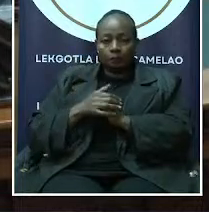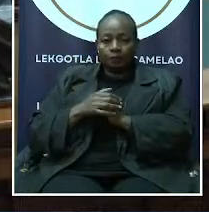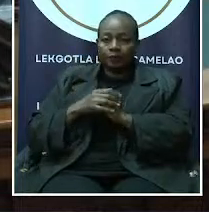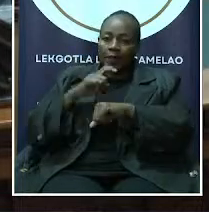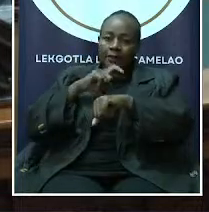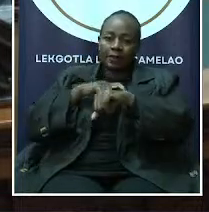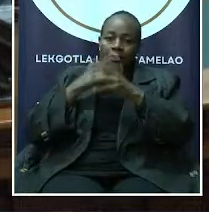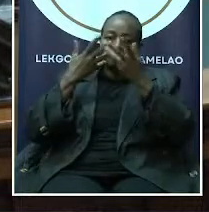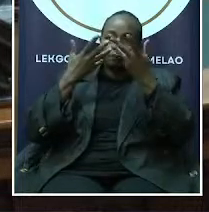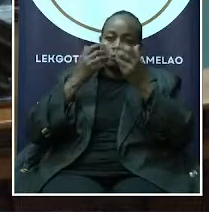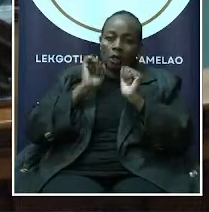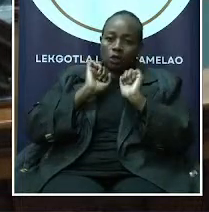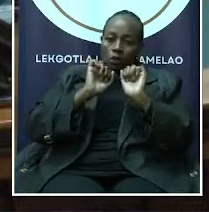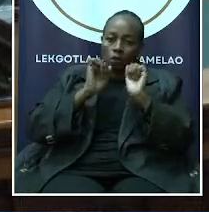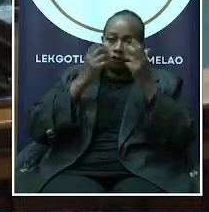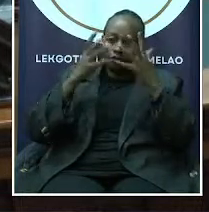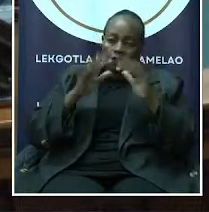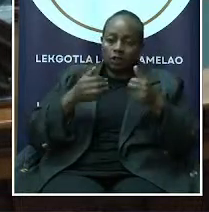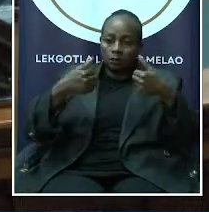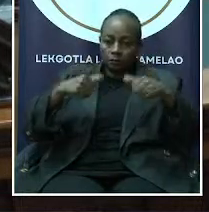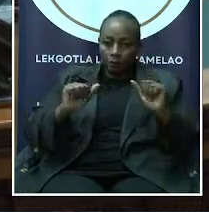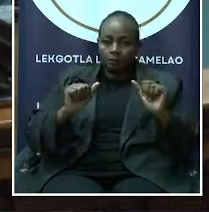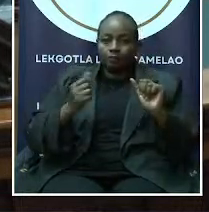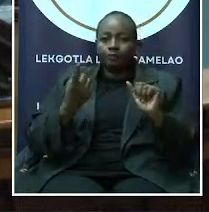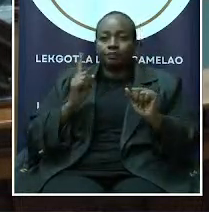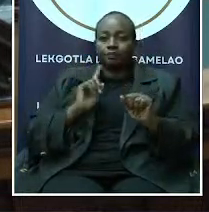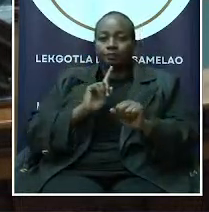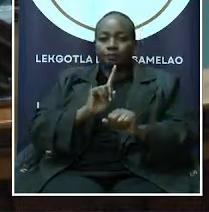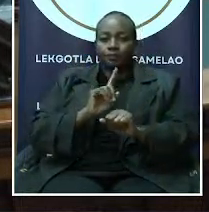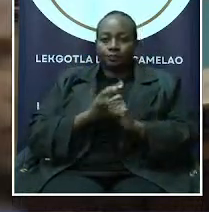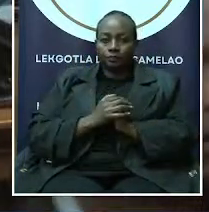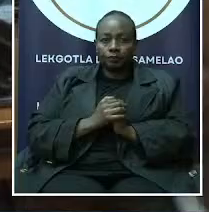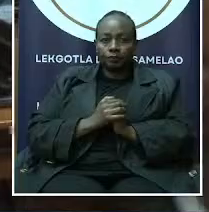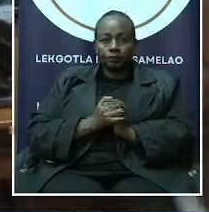is up. Can I please have the next speaker? Thank you.